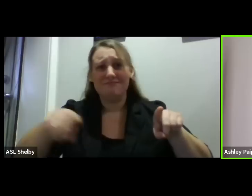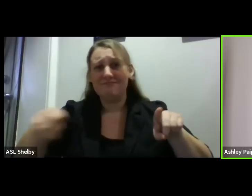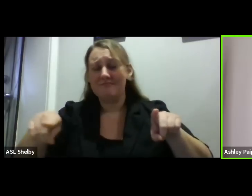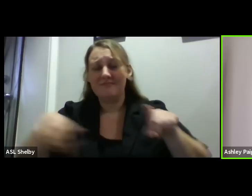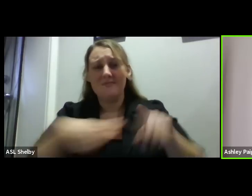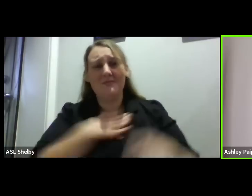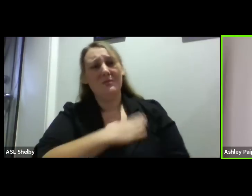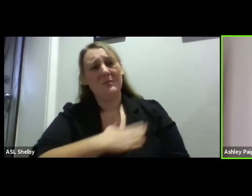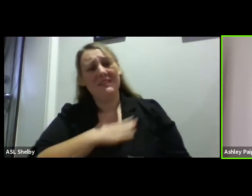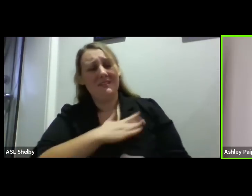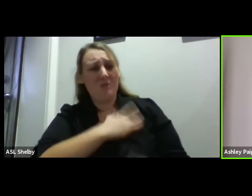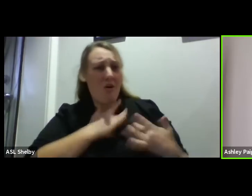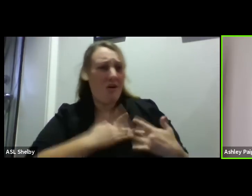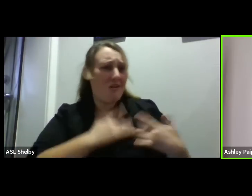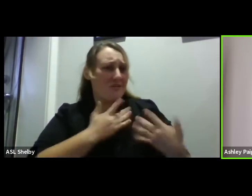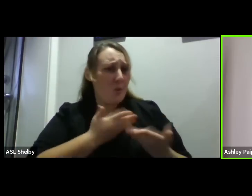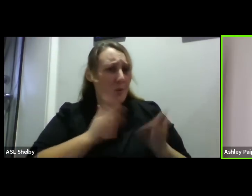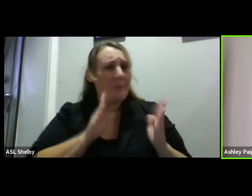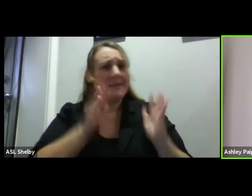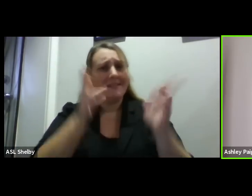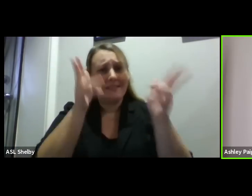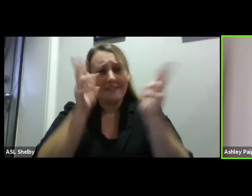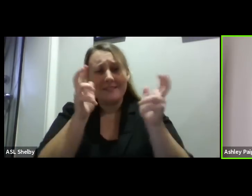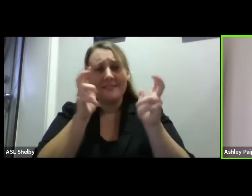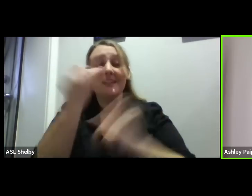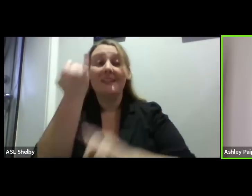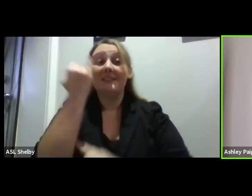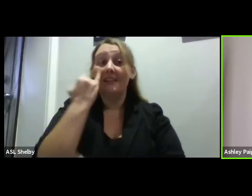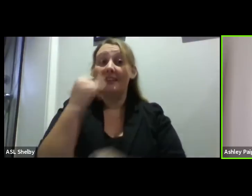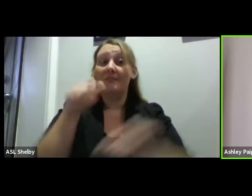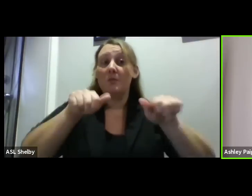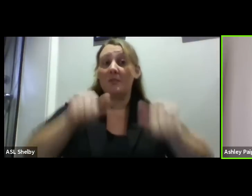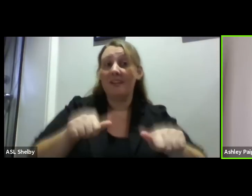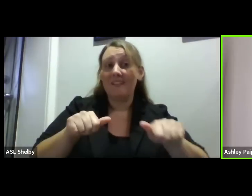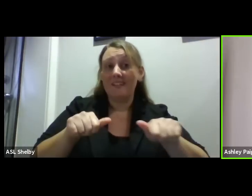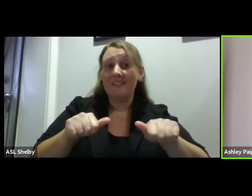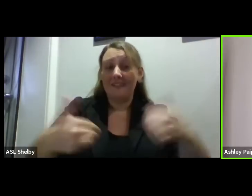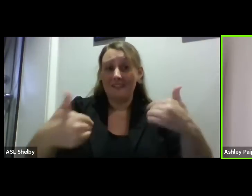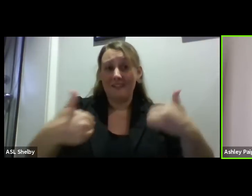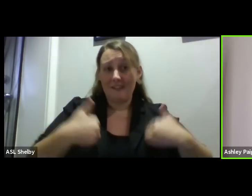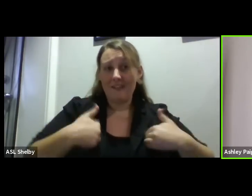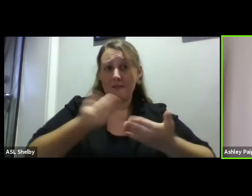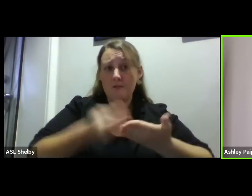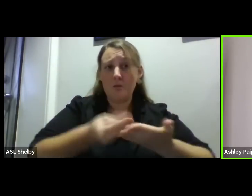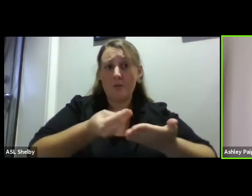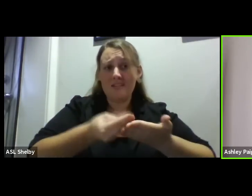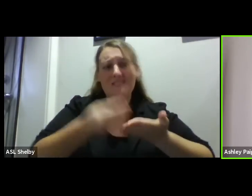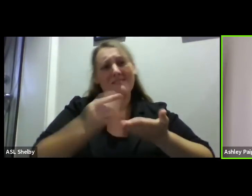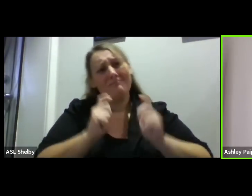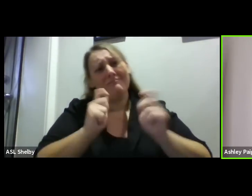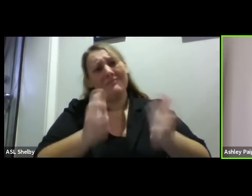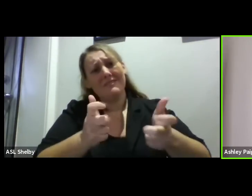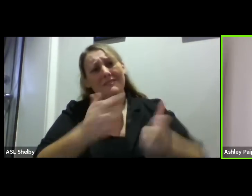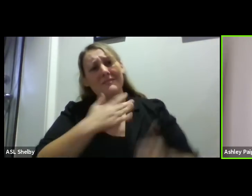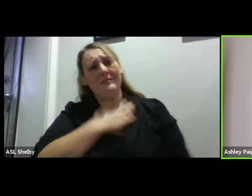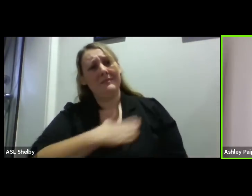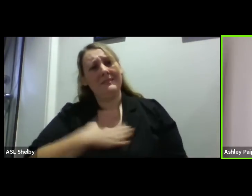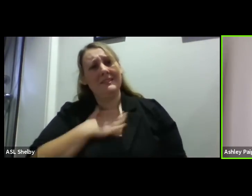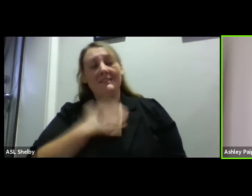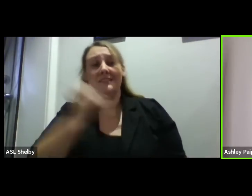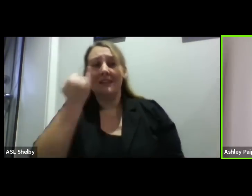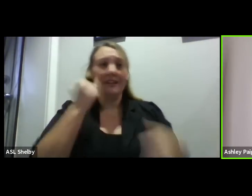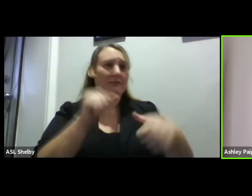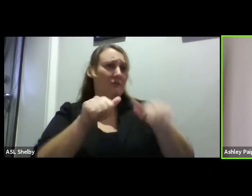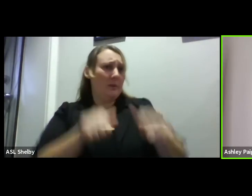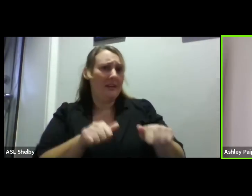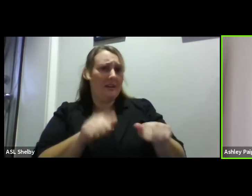to do so, because not all of us do. But if you can, do what you can. Take your privilege and do something with it. Don't just sit on